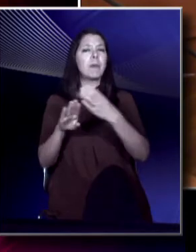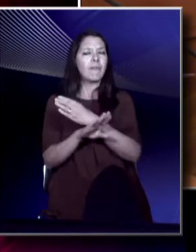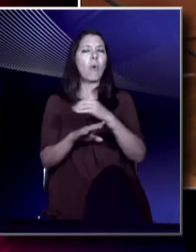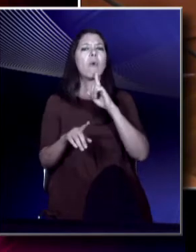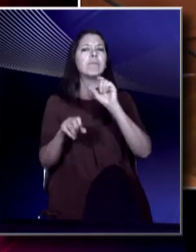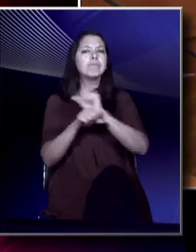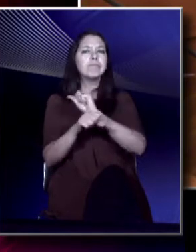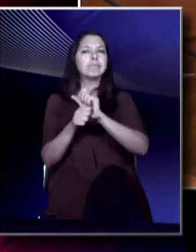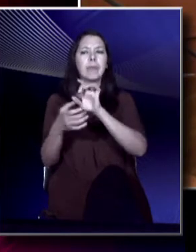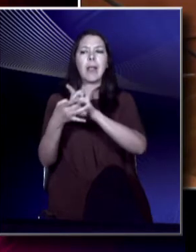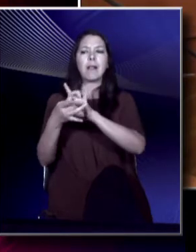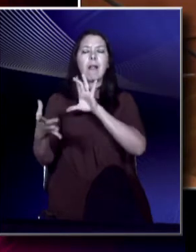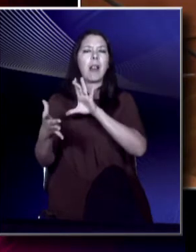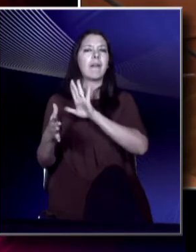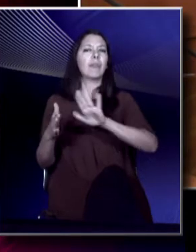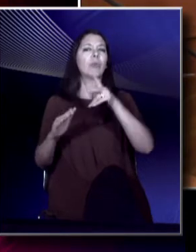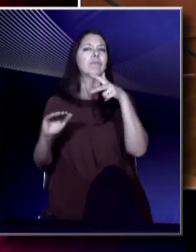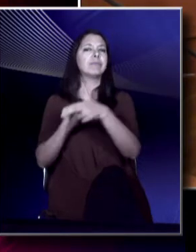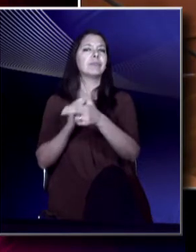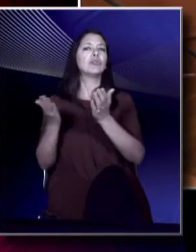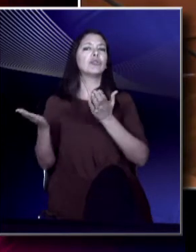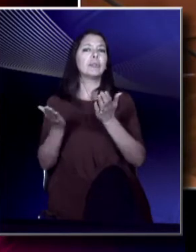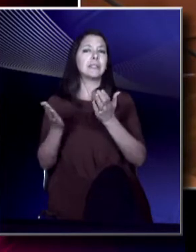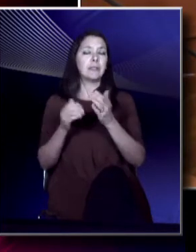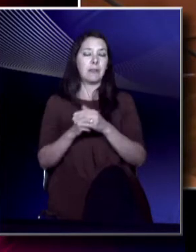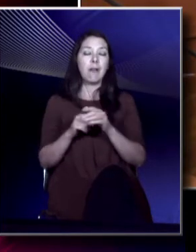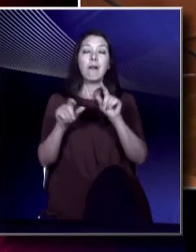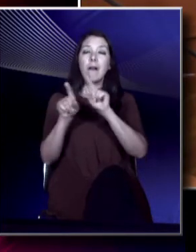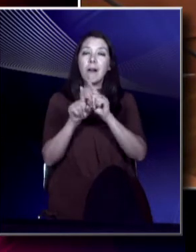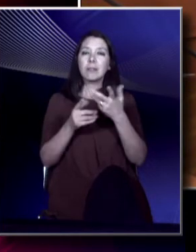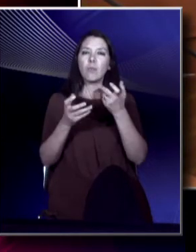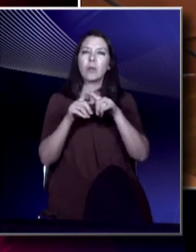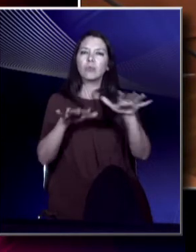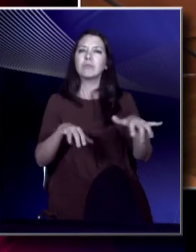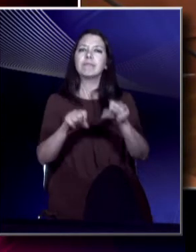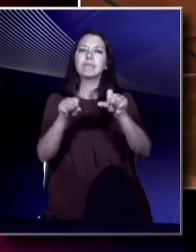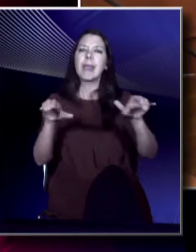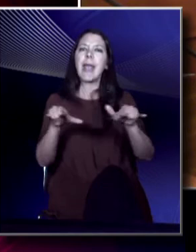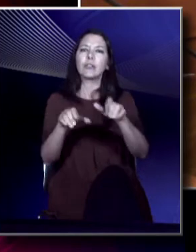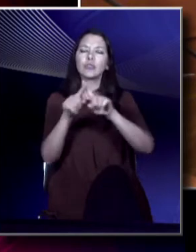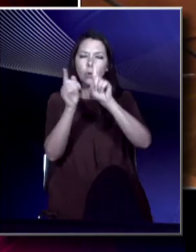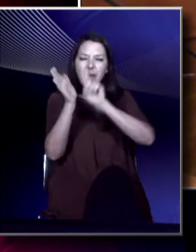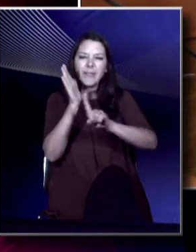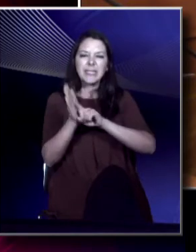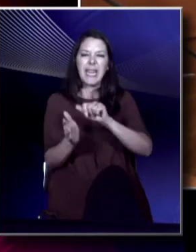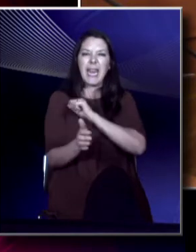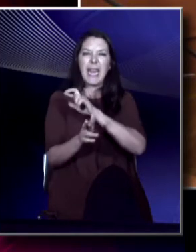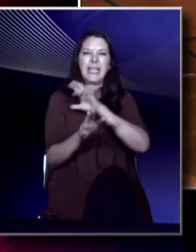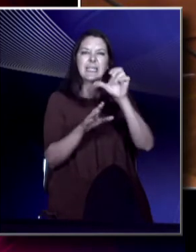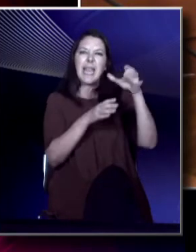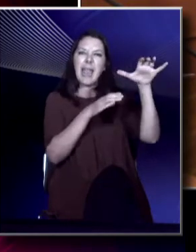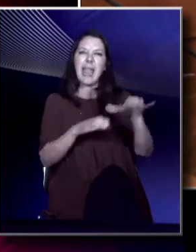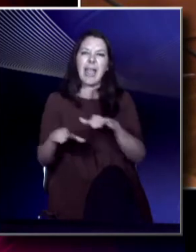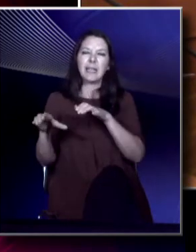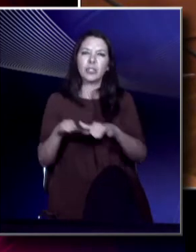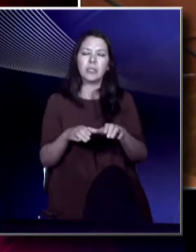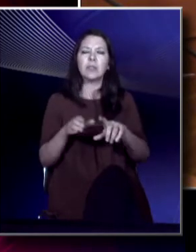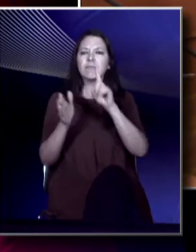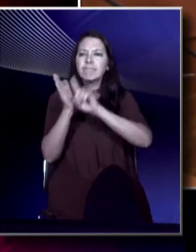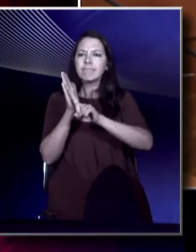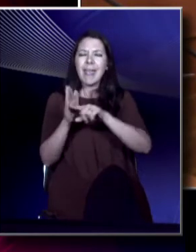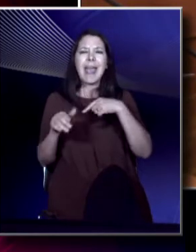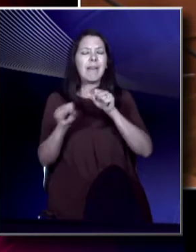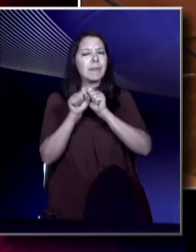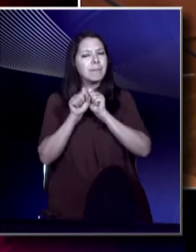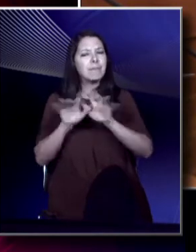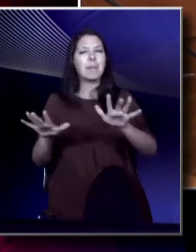off. Finally, I'd ask you to consider taking action to investigate the actions of Ms. Reichman as it pertains to this matter and look into the systemic issues in the